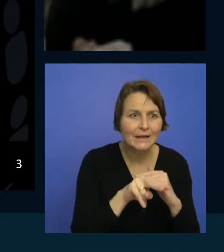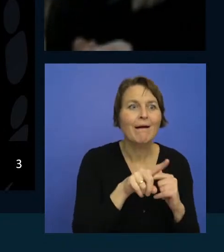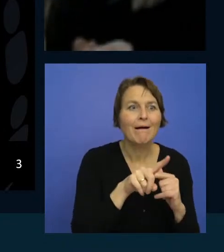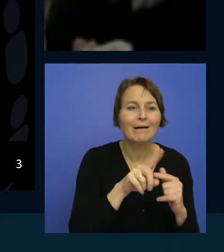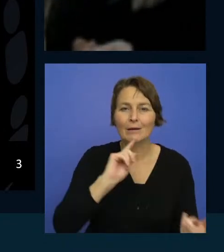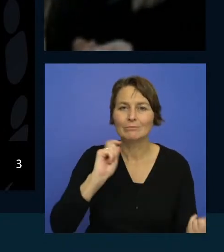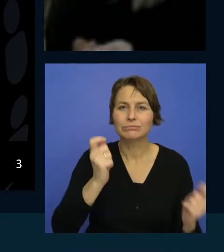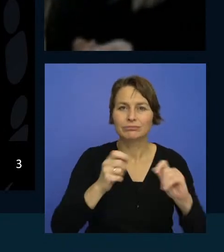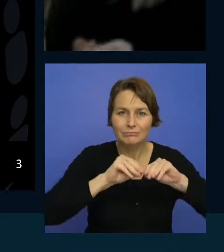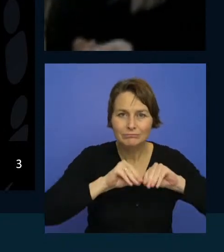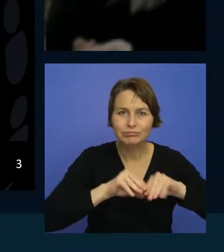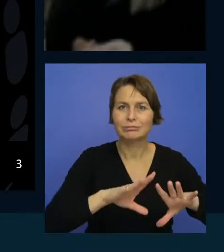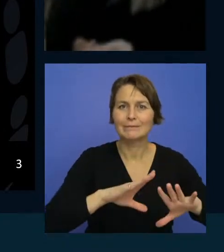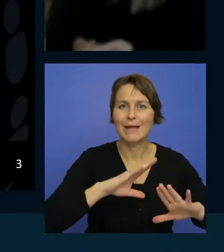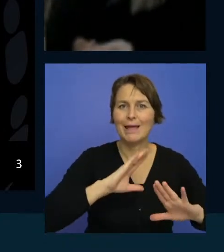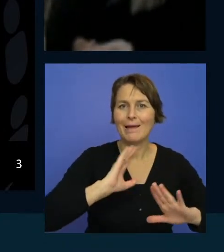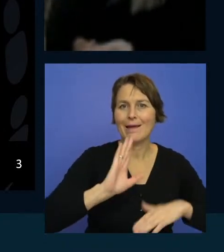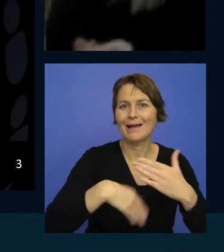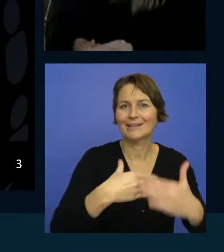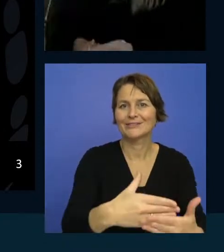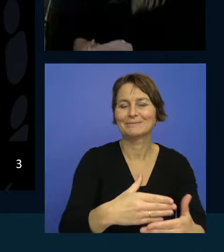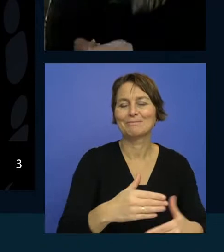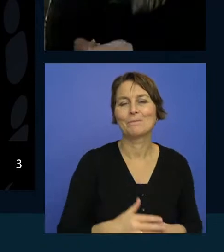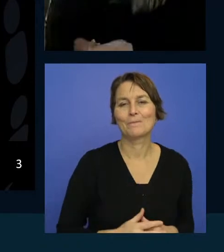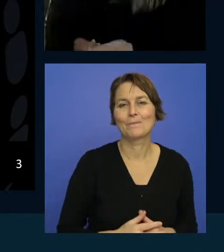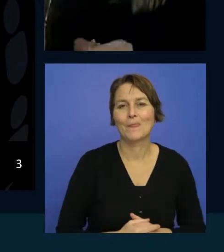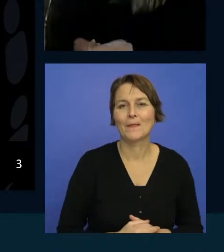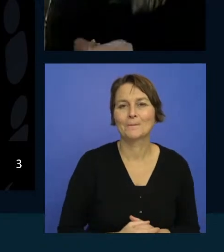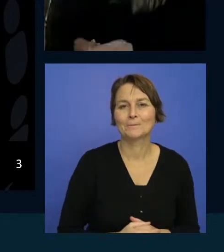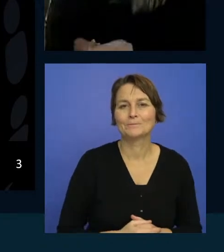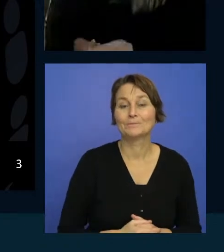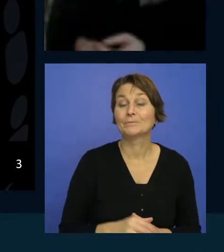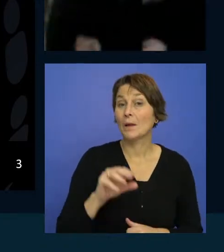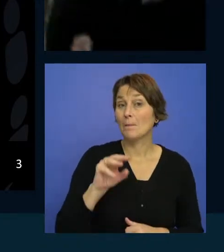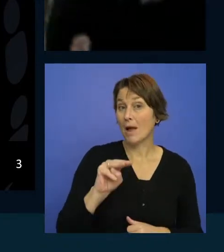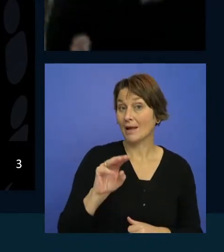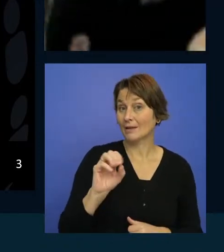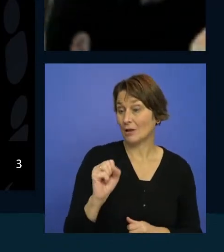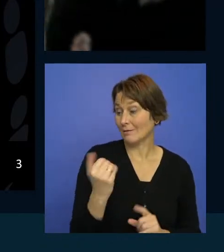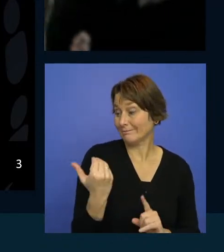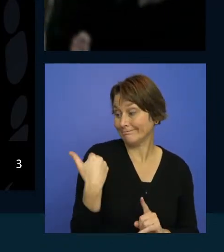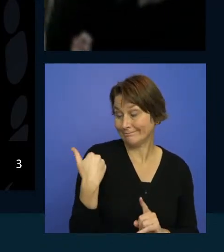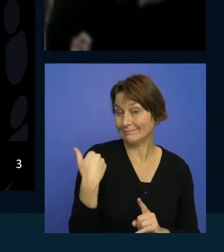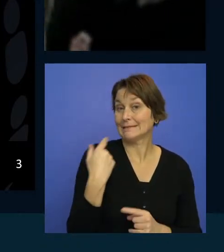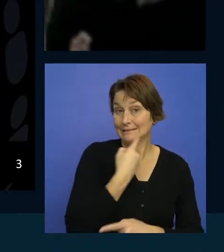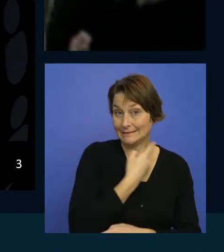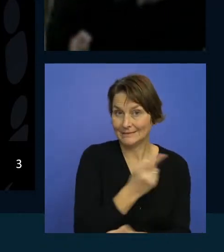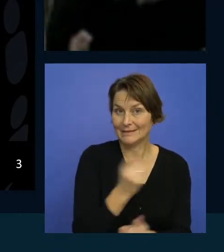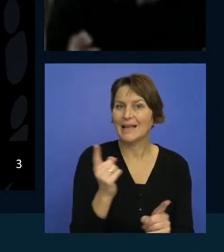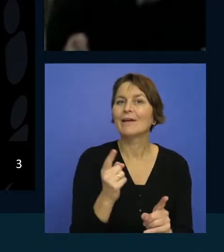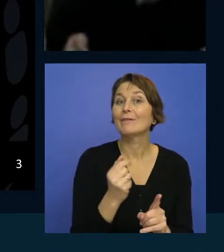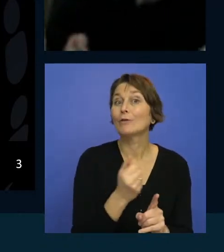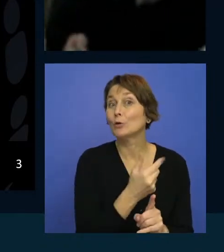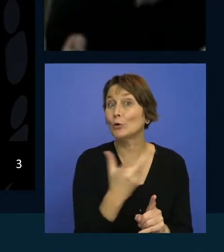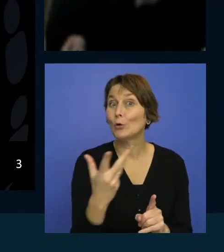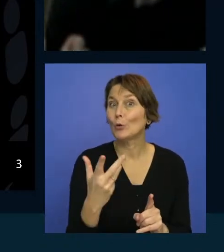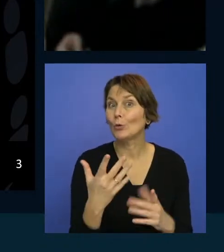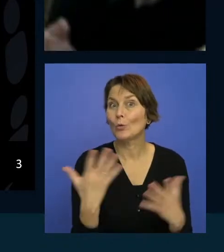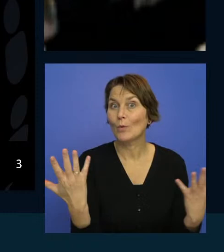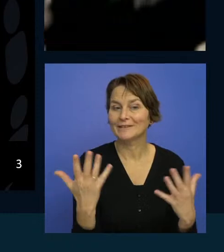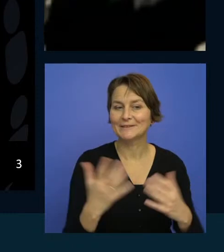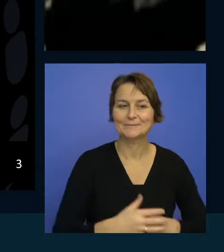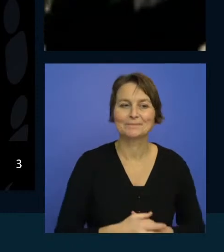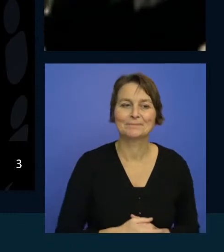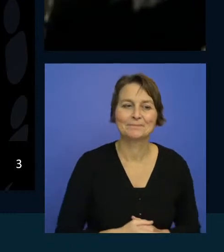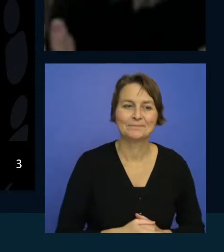And yeah, Microsoft recently announced several new capabilities in this area. And that